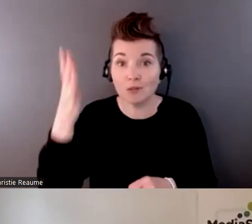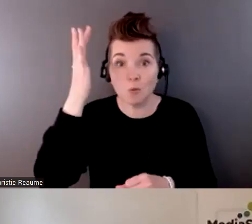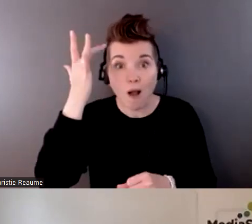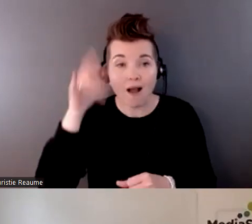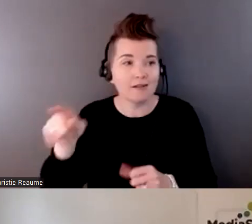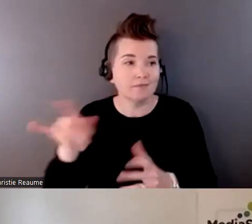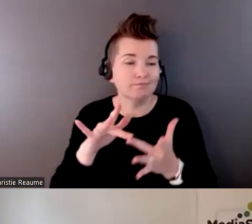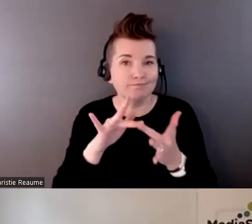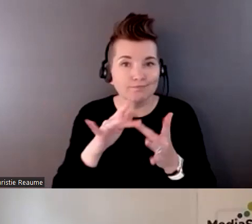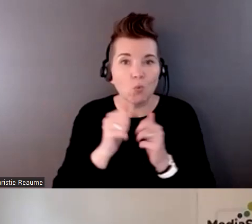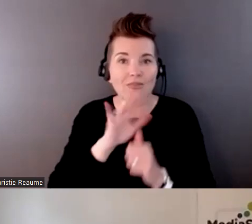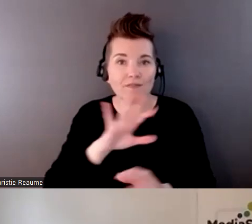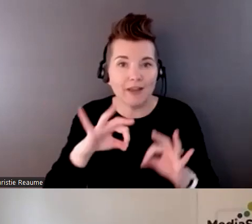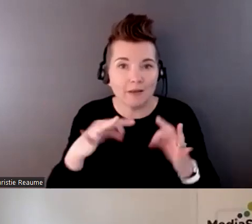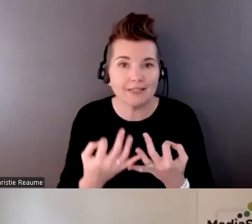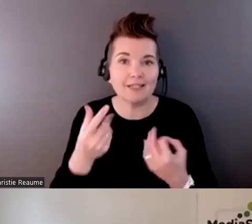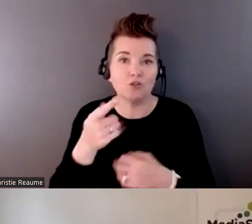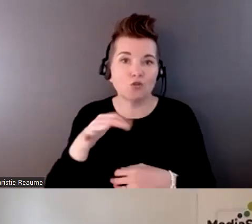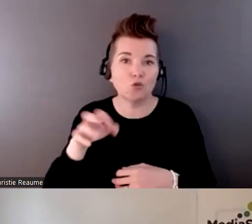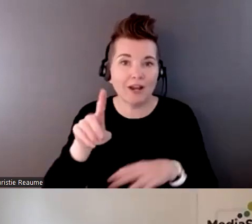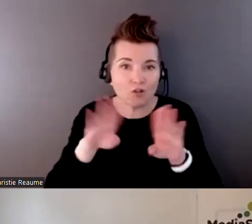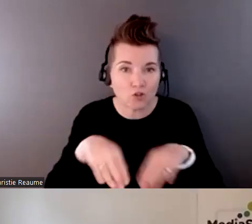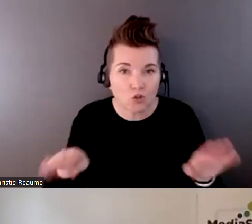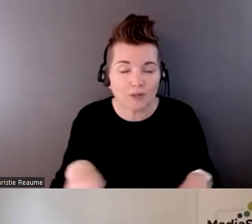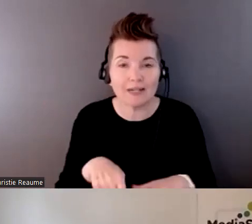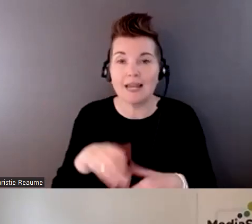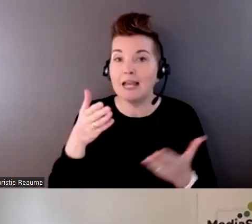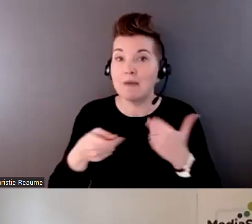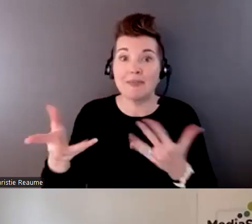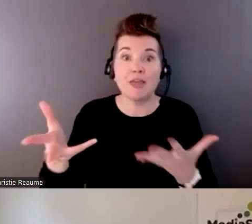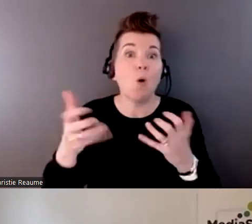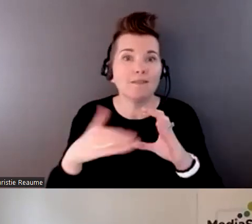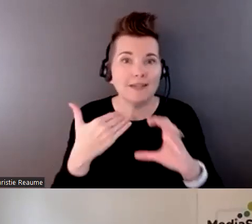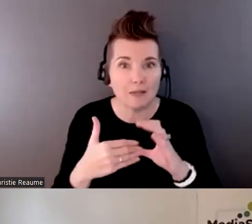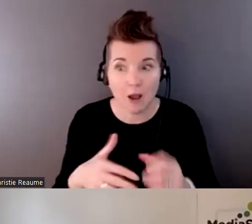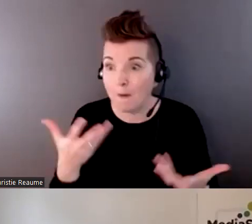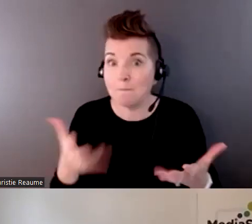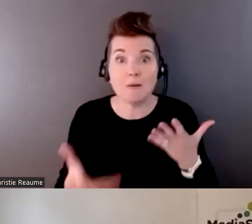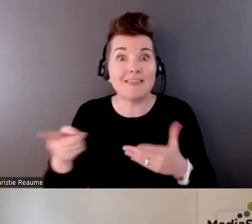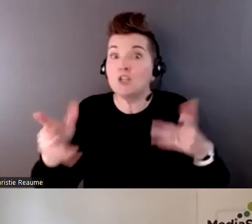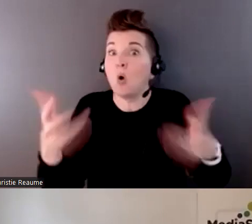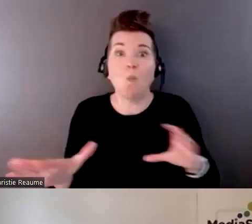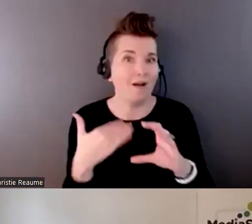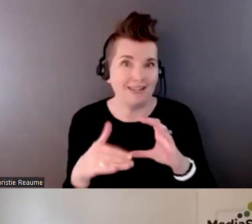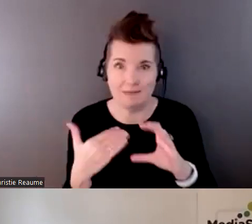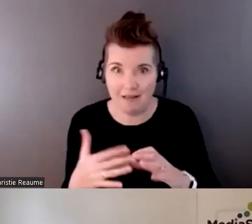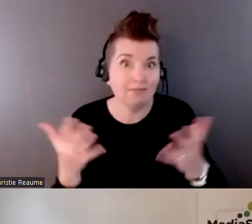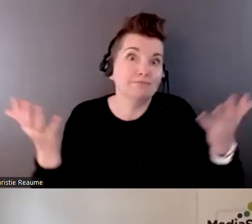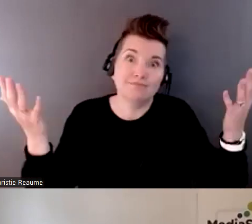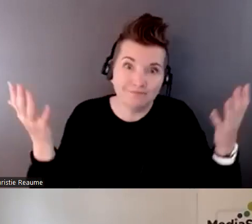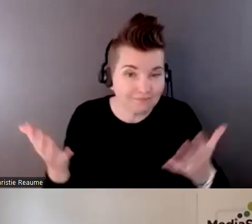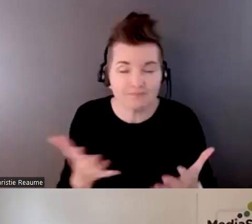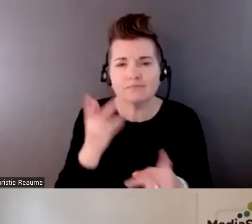or maybe they only want to use email or maybe they don't know how to use email so focus on on the topics where you can provide the most